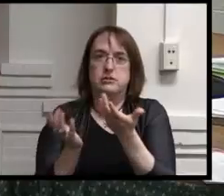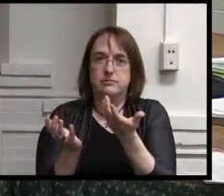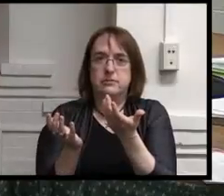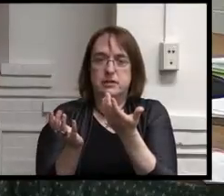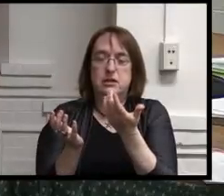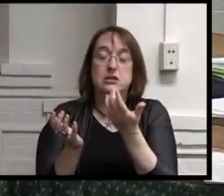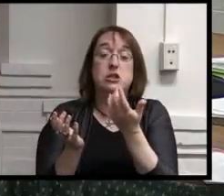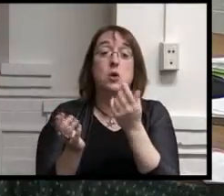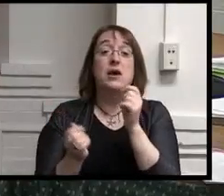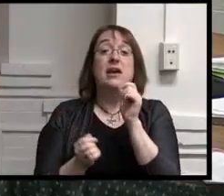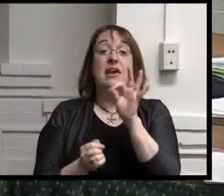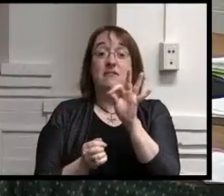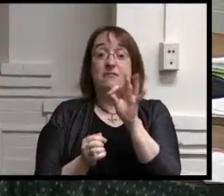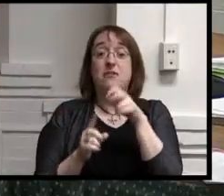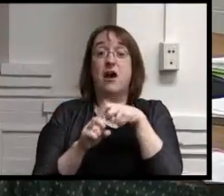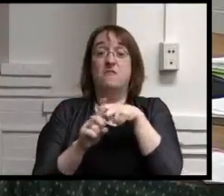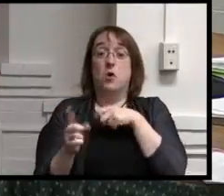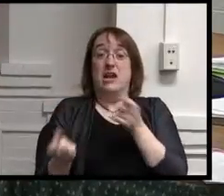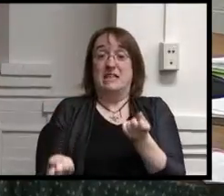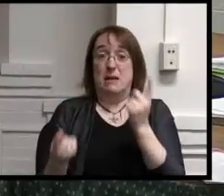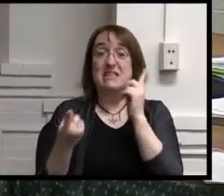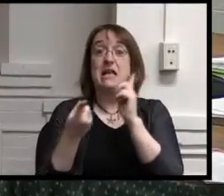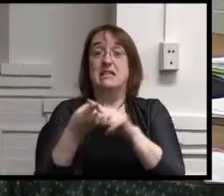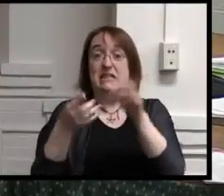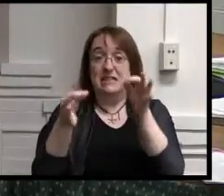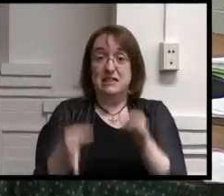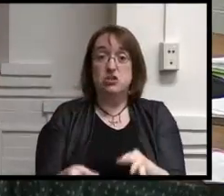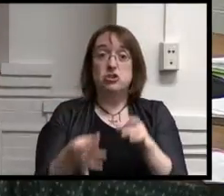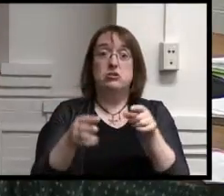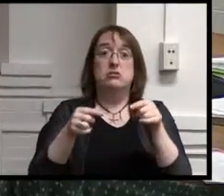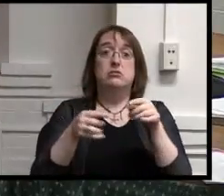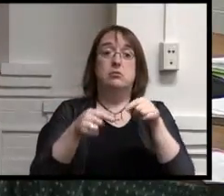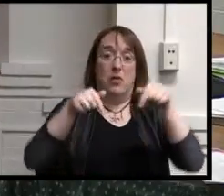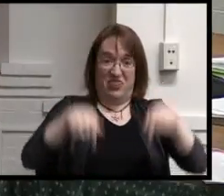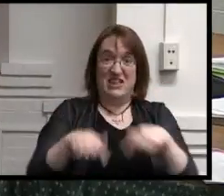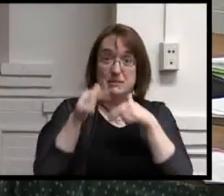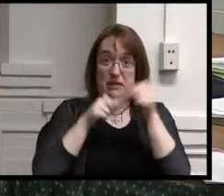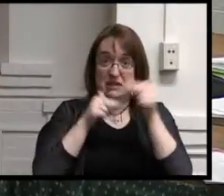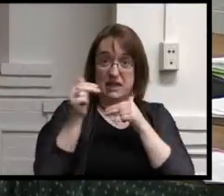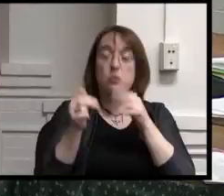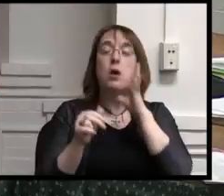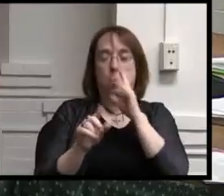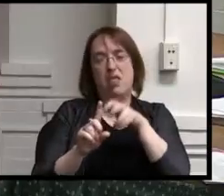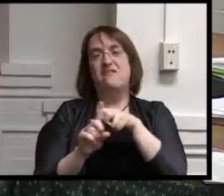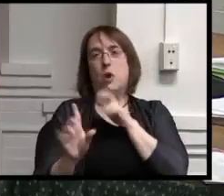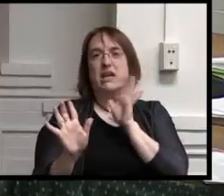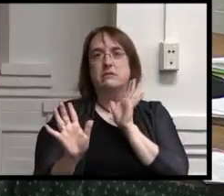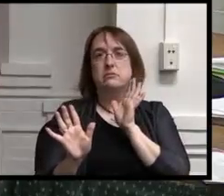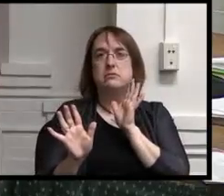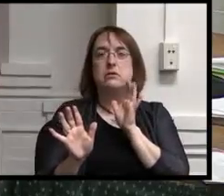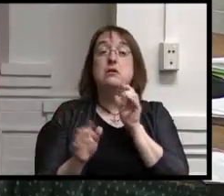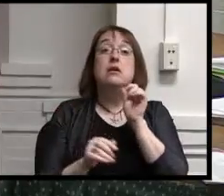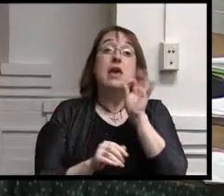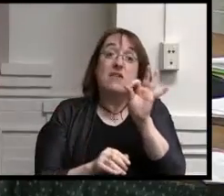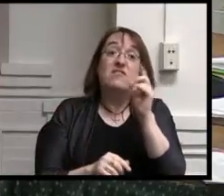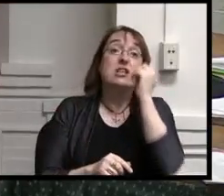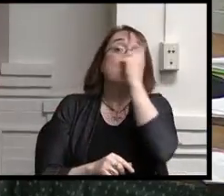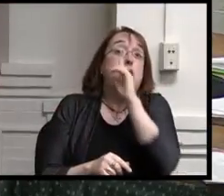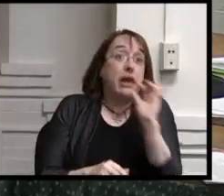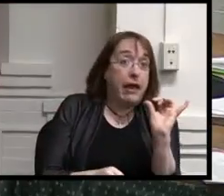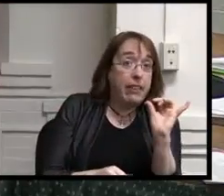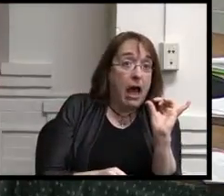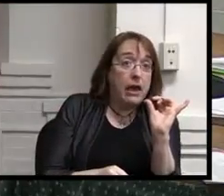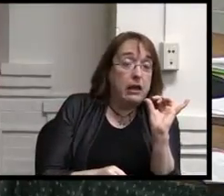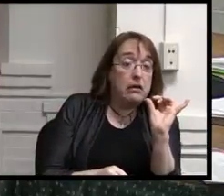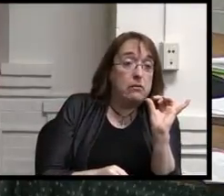is, if we can avoid that expense until a decision has been made about this building, we will avoid it. If at some point it looks as though